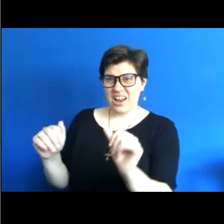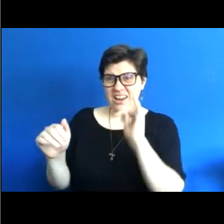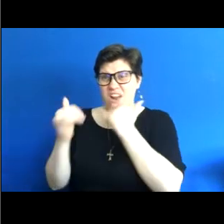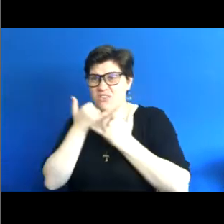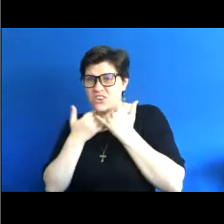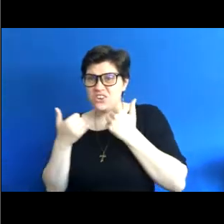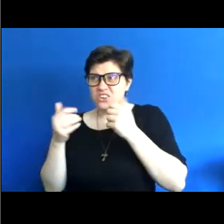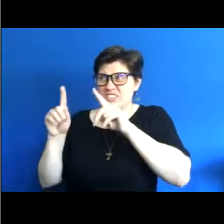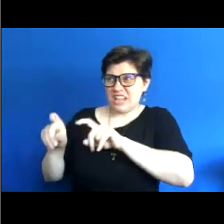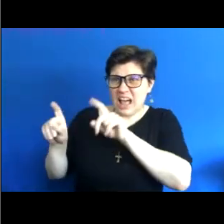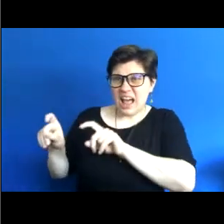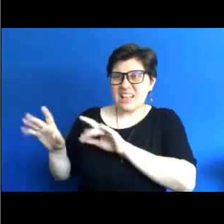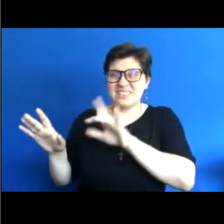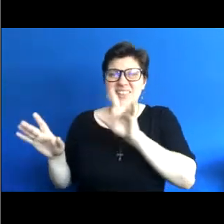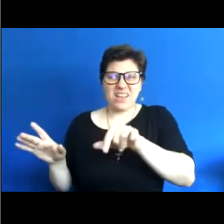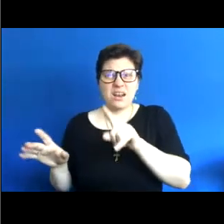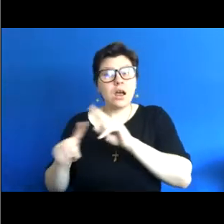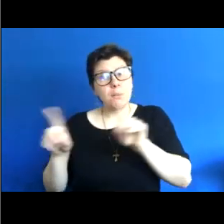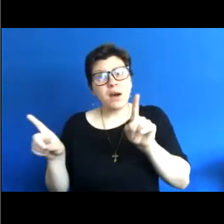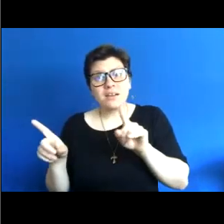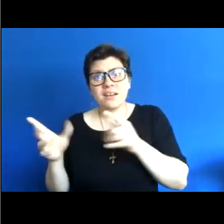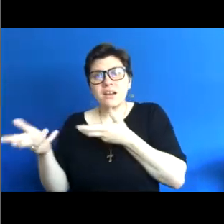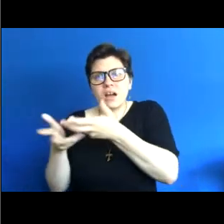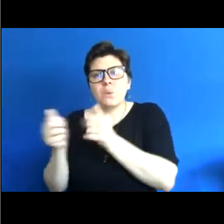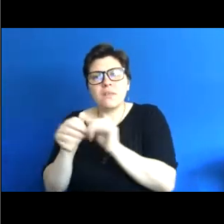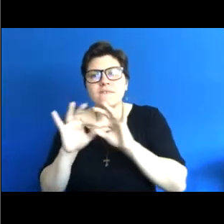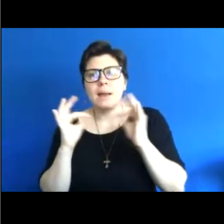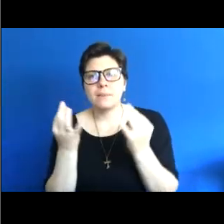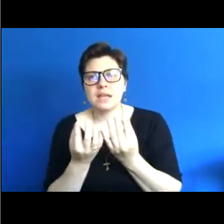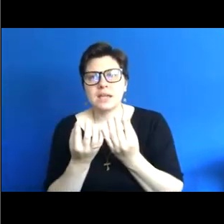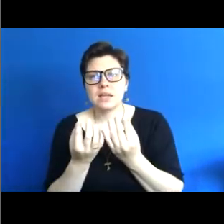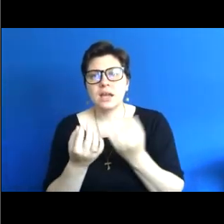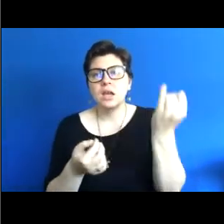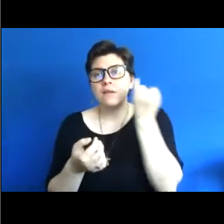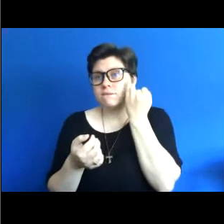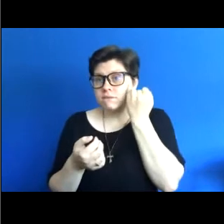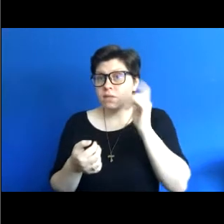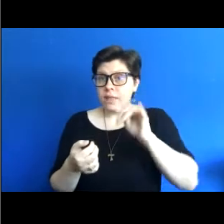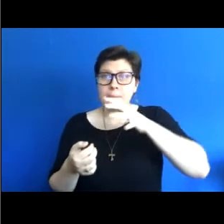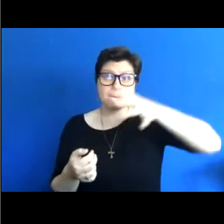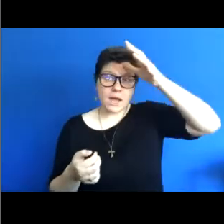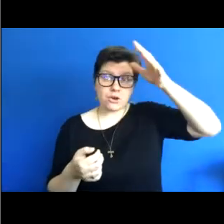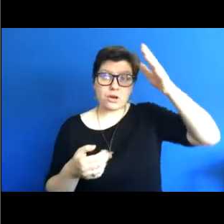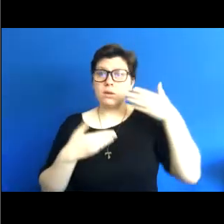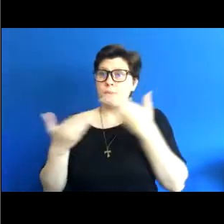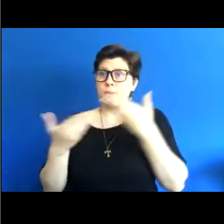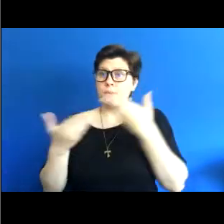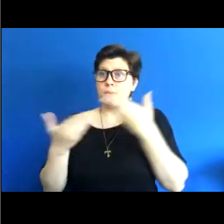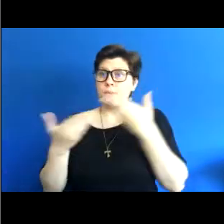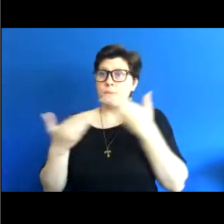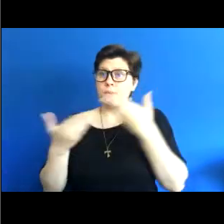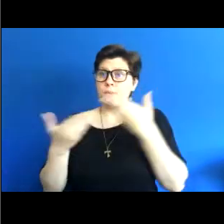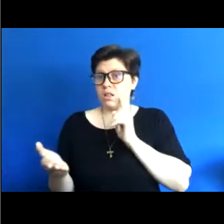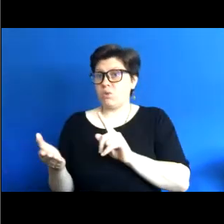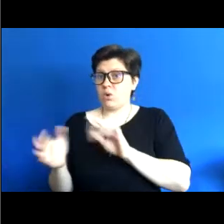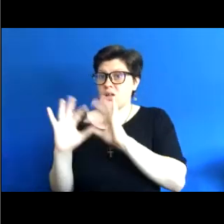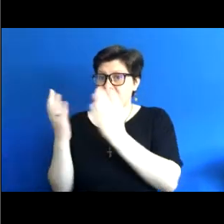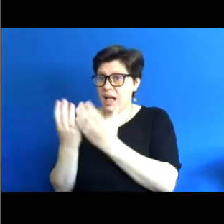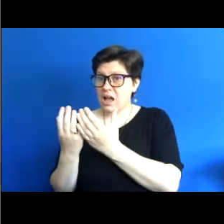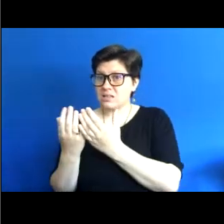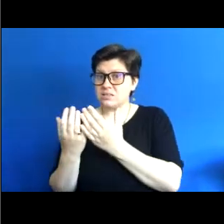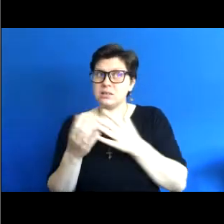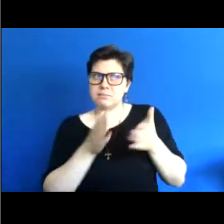But let's tap into our families, whoever's bringing the child for faith formation, and get some tips from them. And again, it could